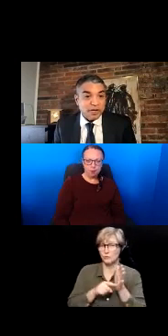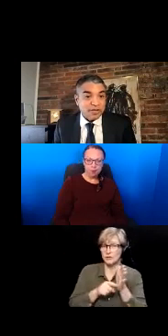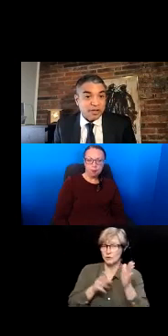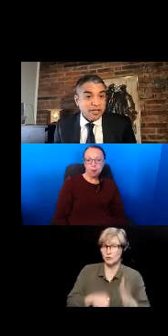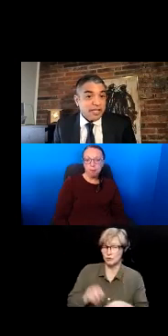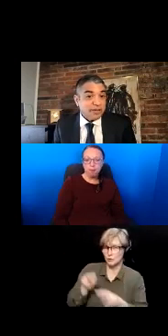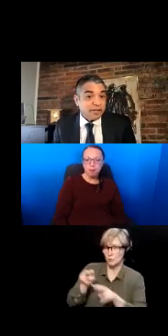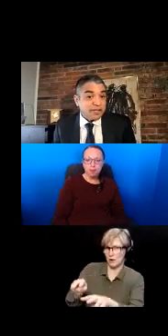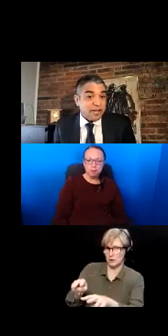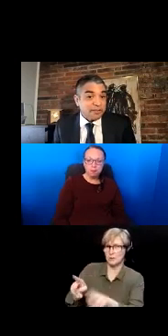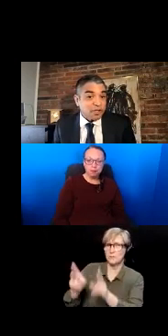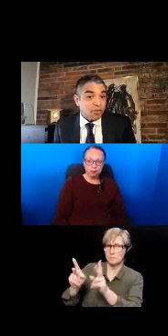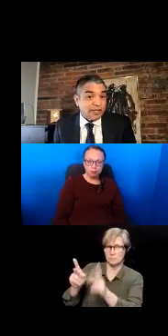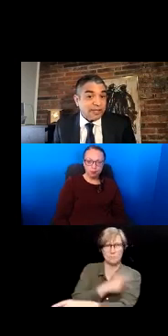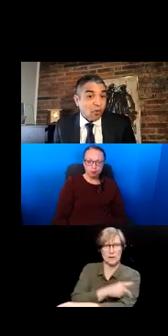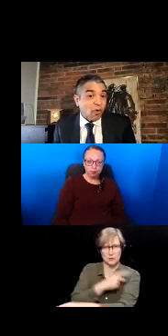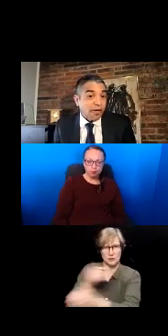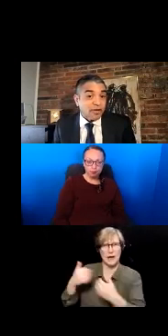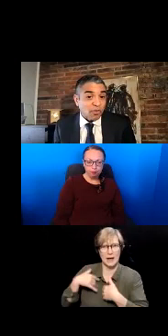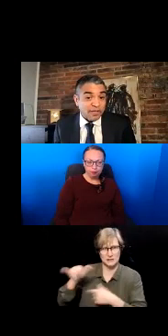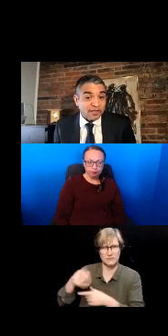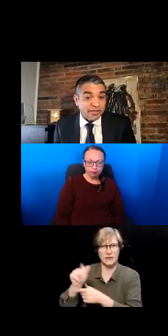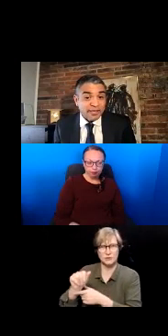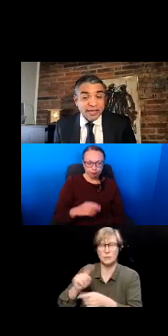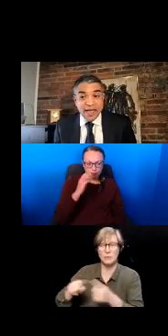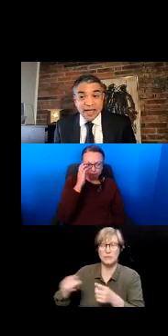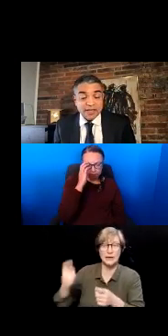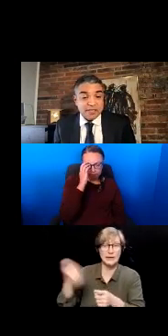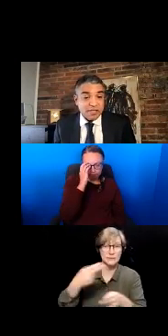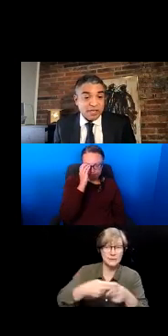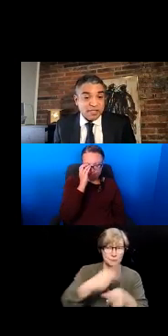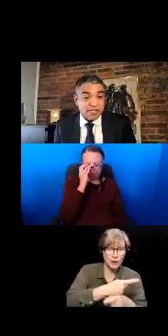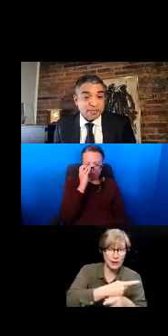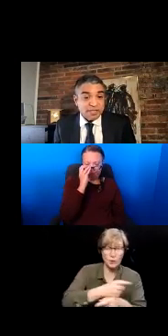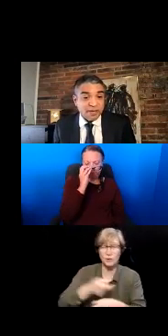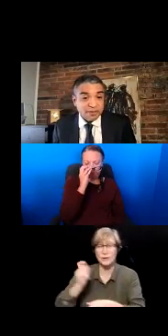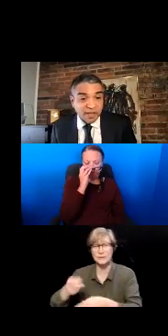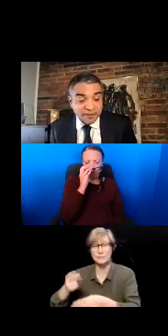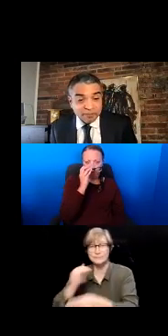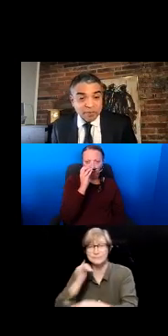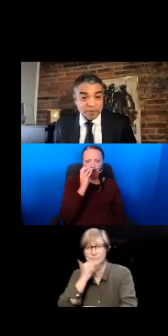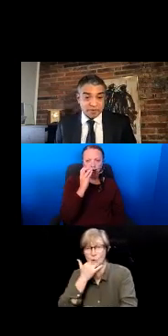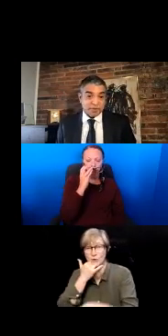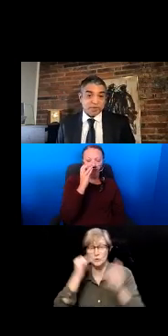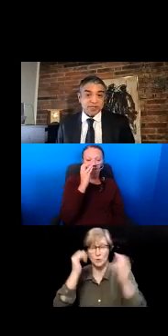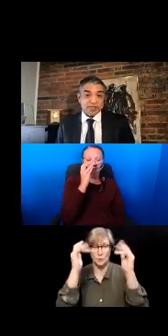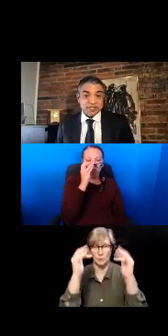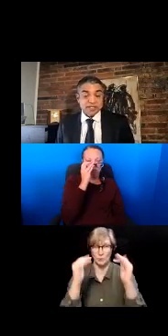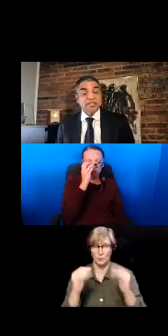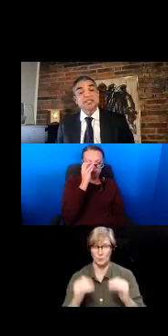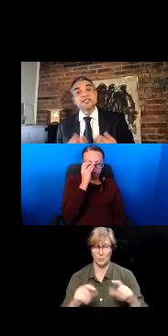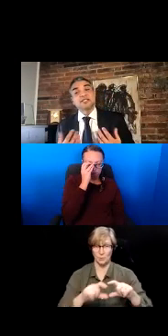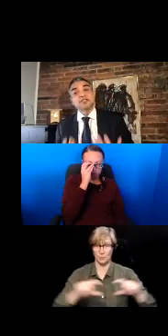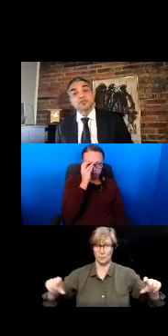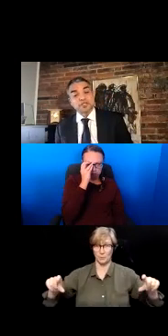aphasia are either naming these items correctly or incorrectly. And to skip to the bottom line, what they're demonstrating is that in